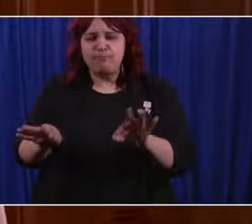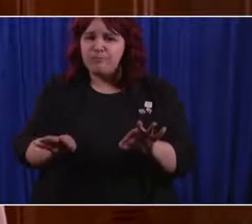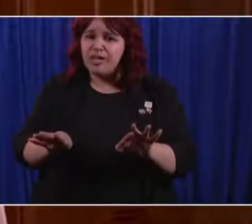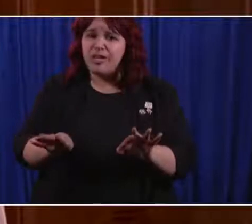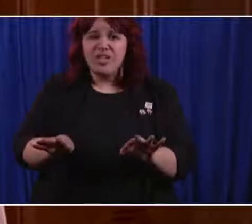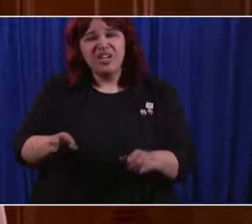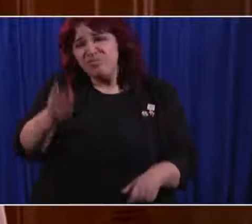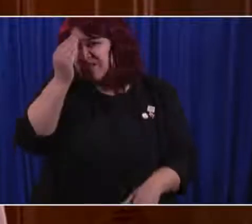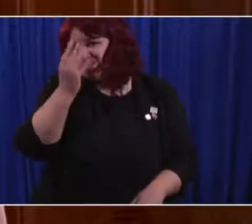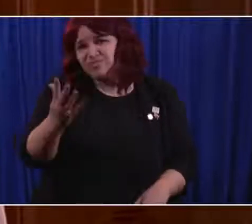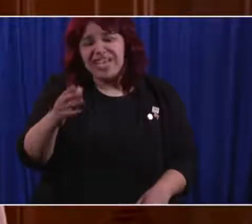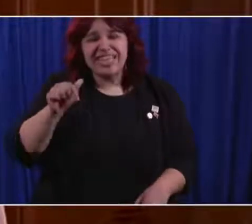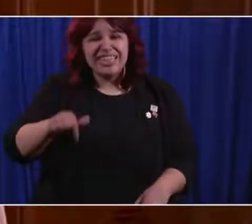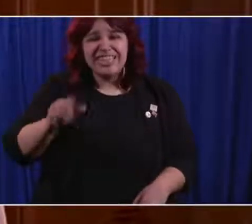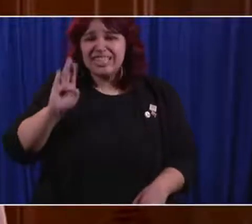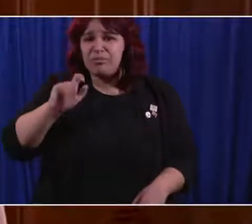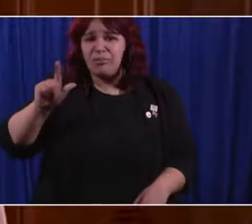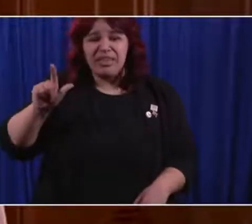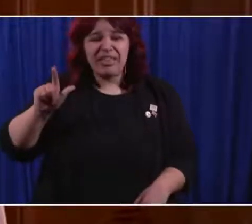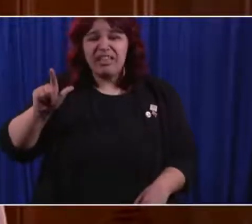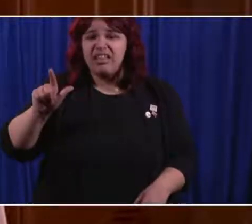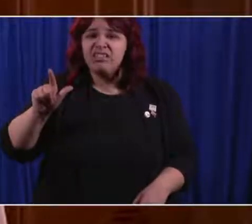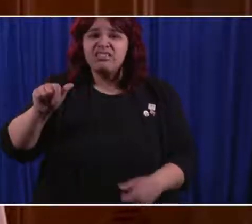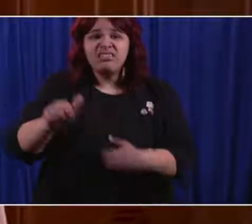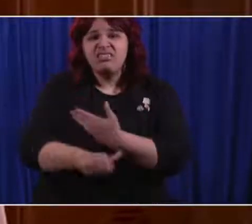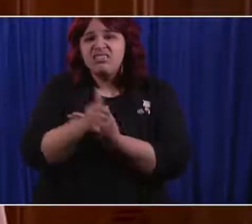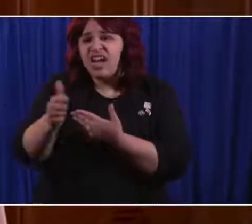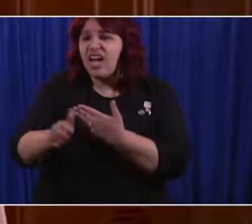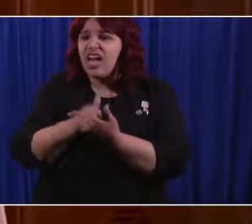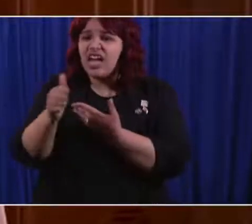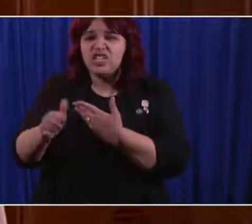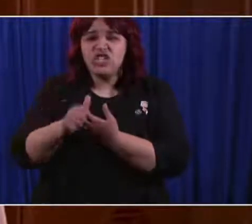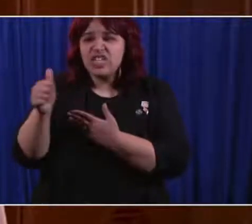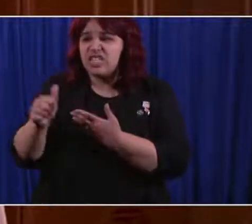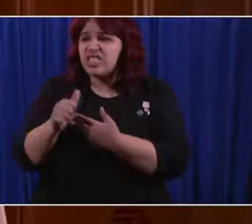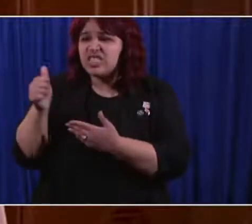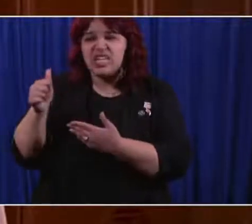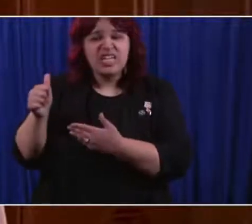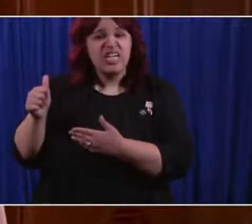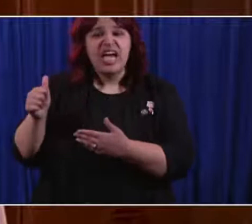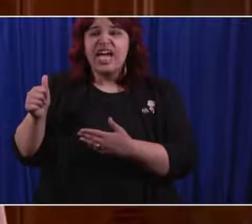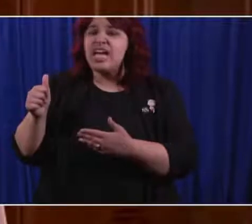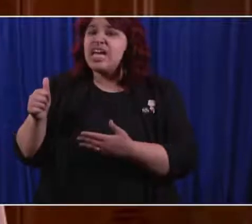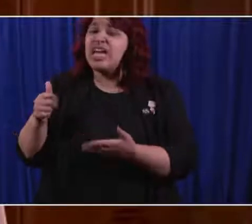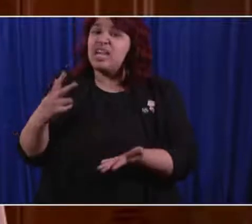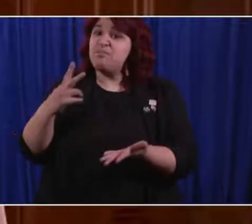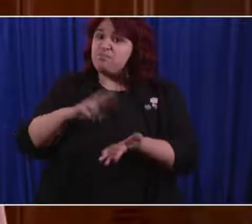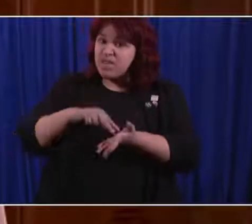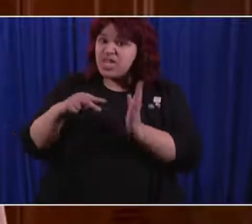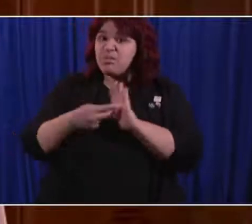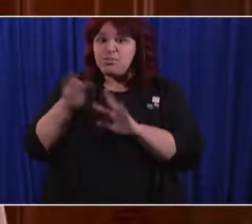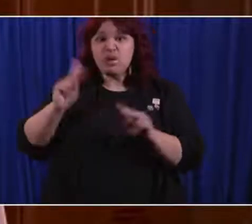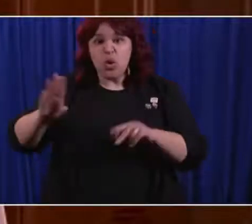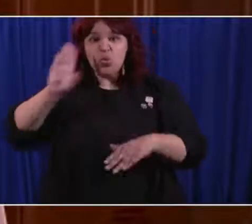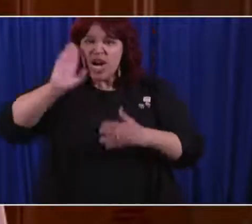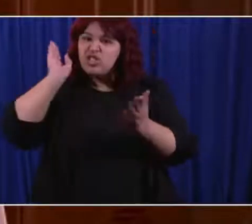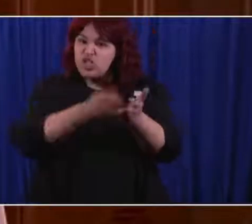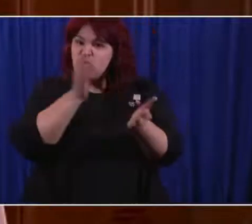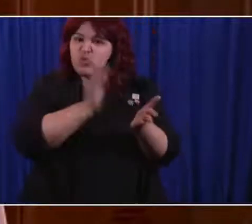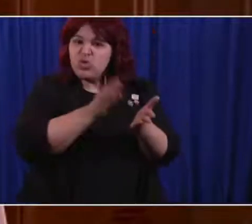is a trial lawyer's dream. It's going to spawn a lot of litigation. It's going